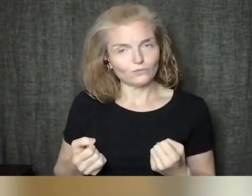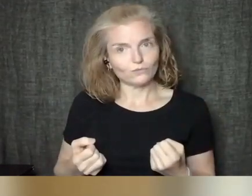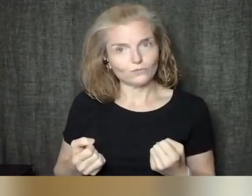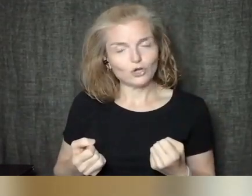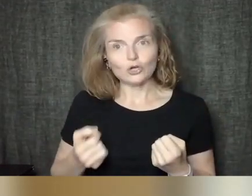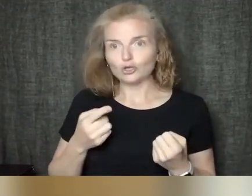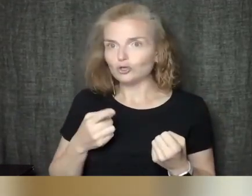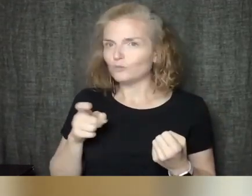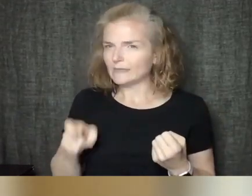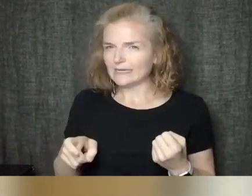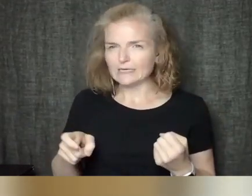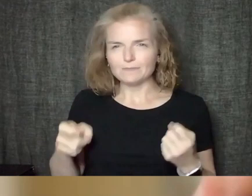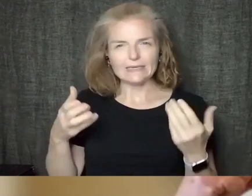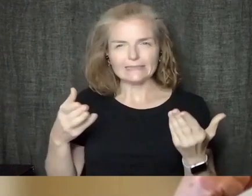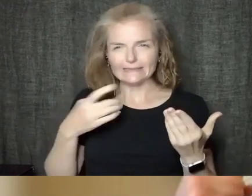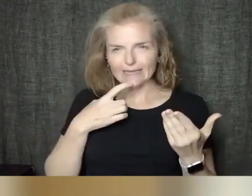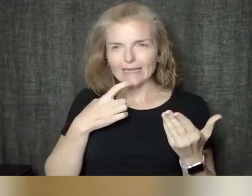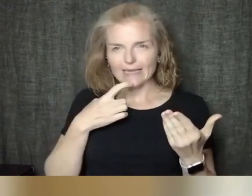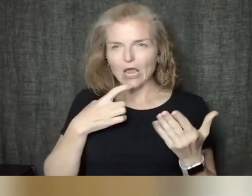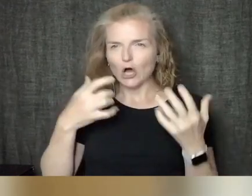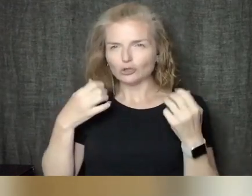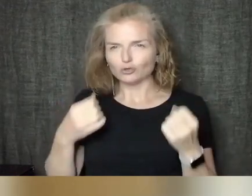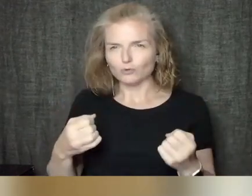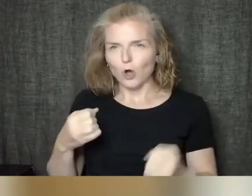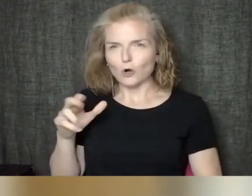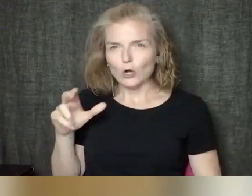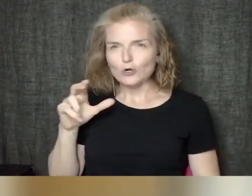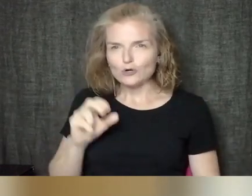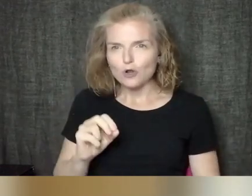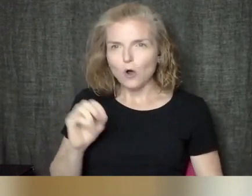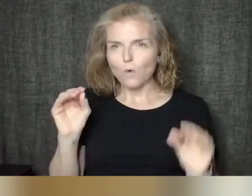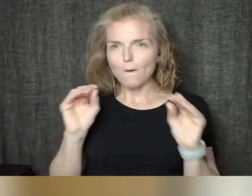a very strong no more,